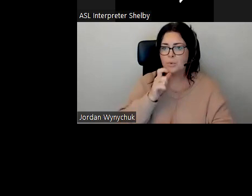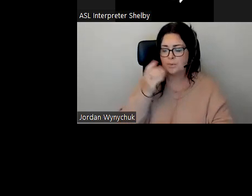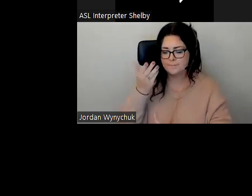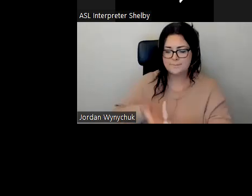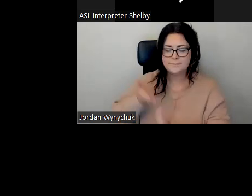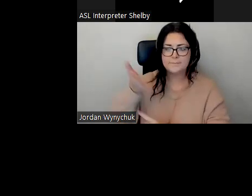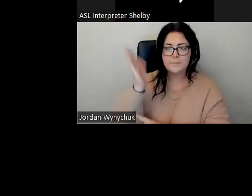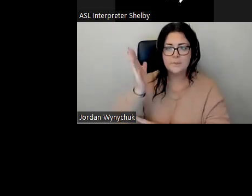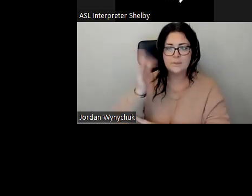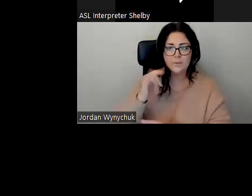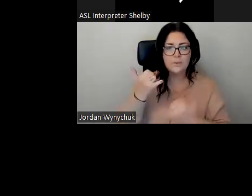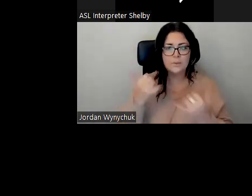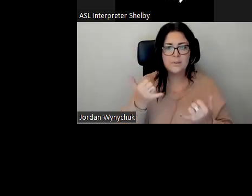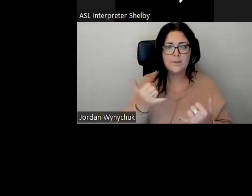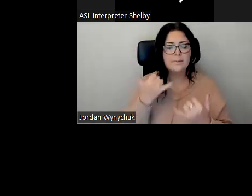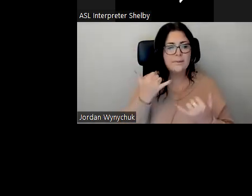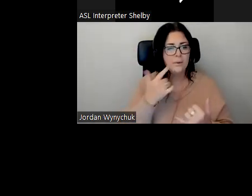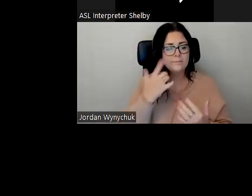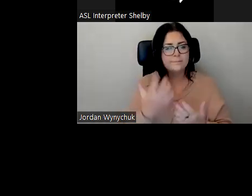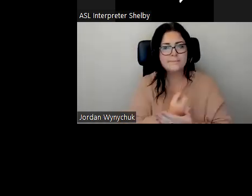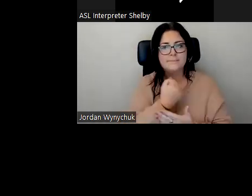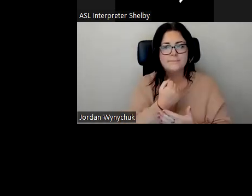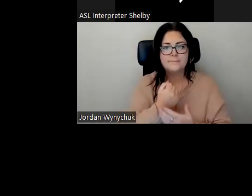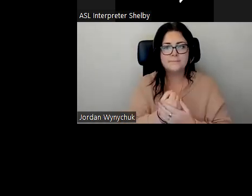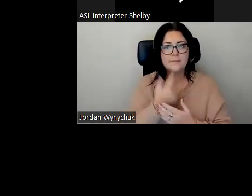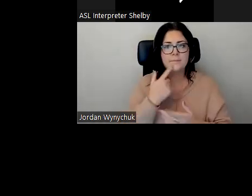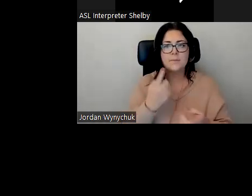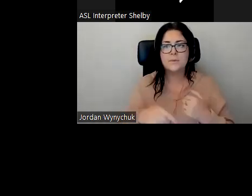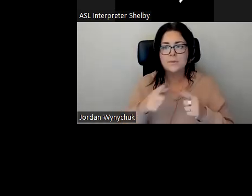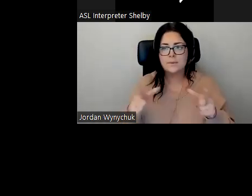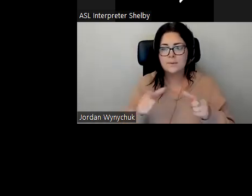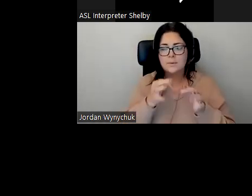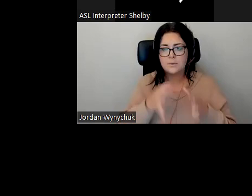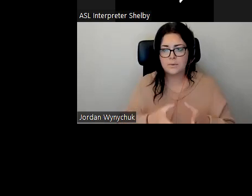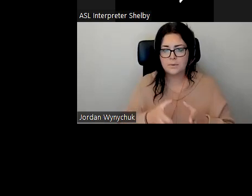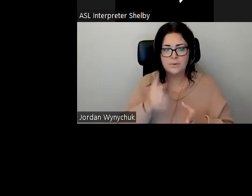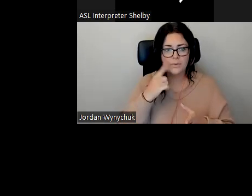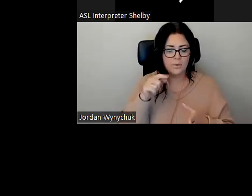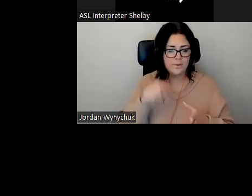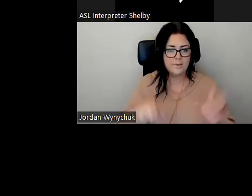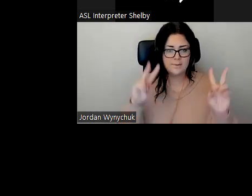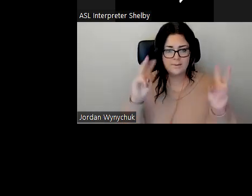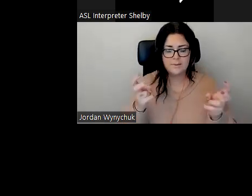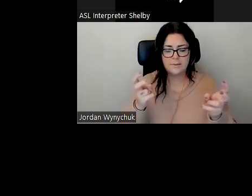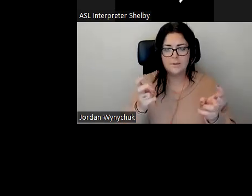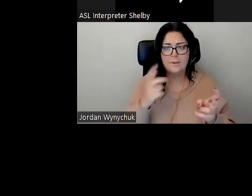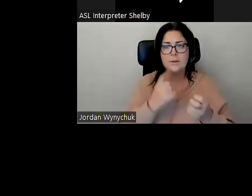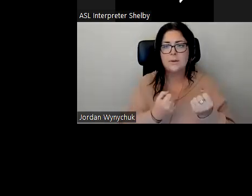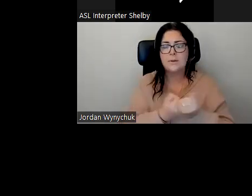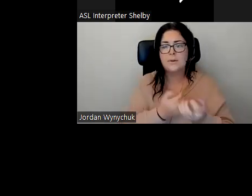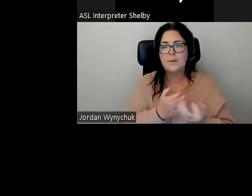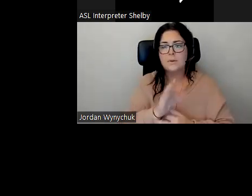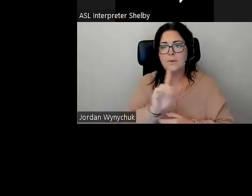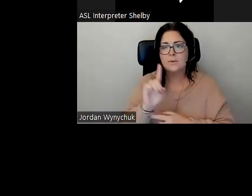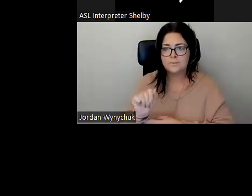I would just like to take a few minutes. Sign language interpretation for our Let's Talk About sessions are supported by the